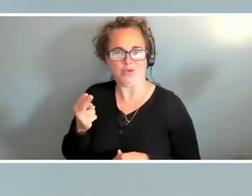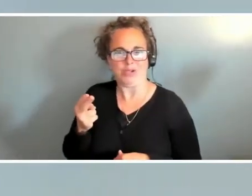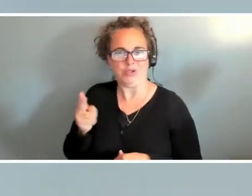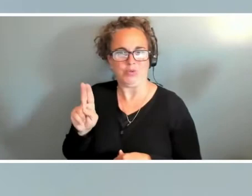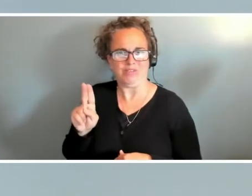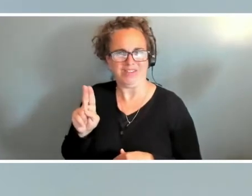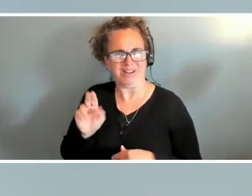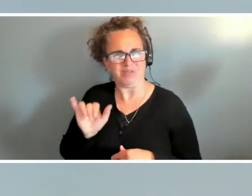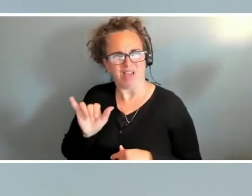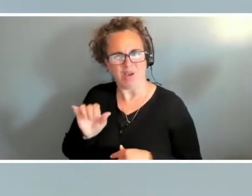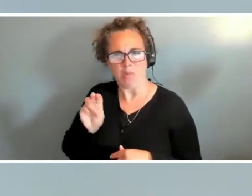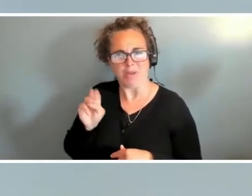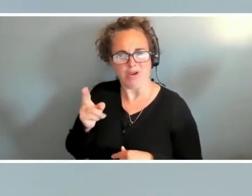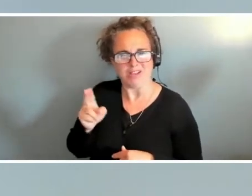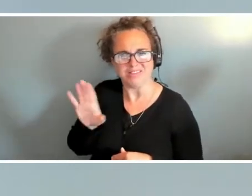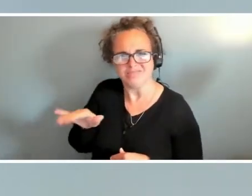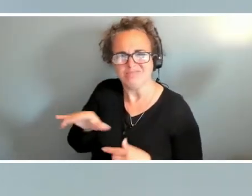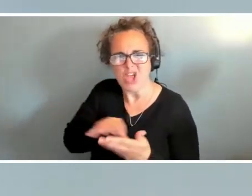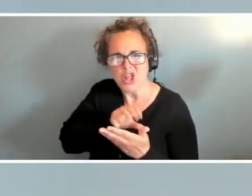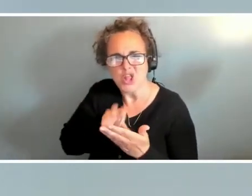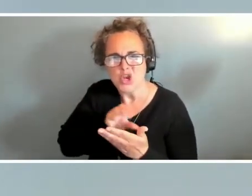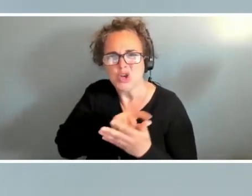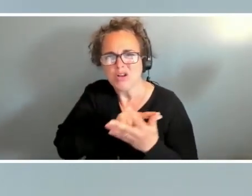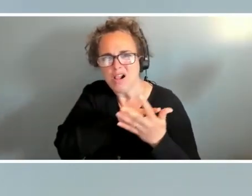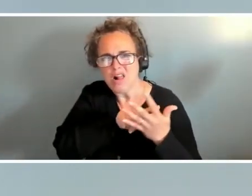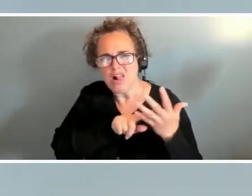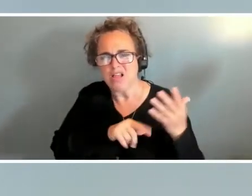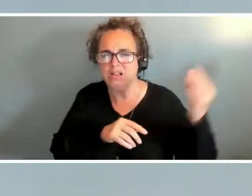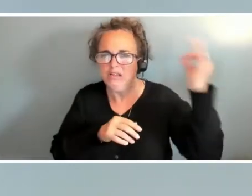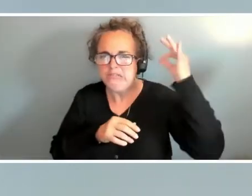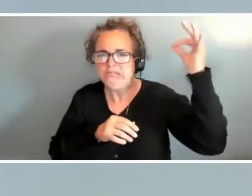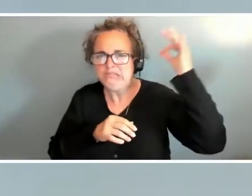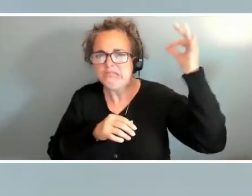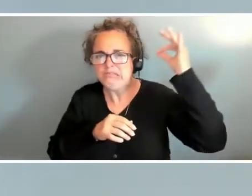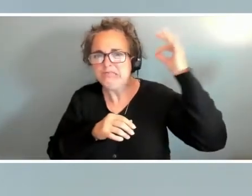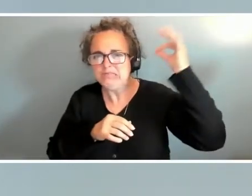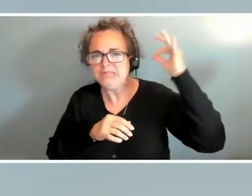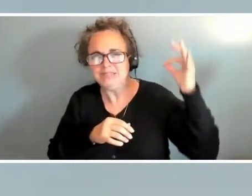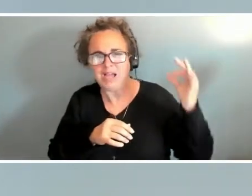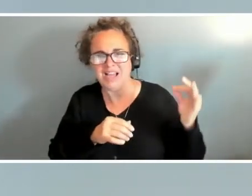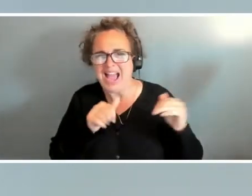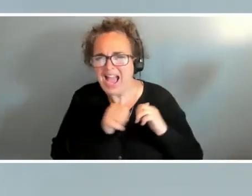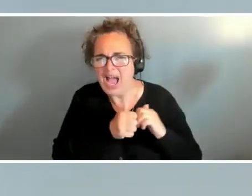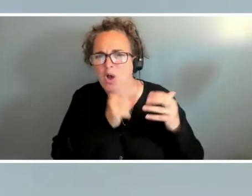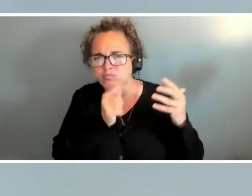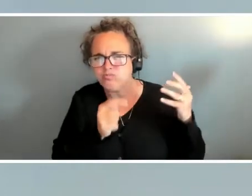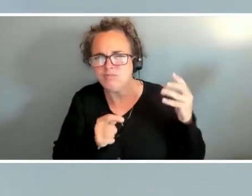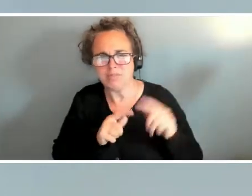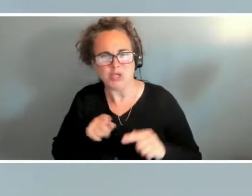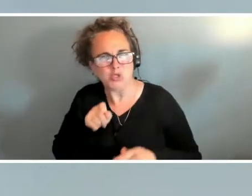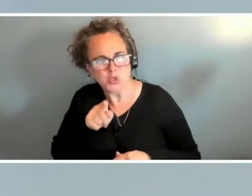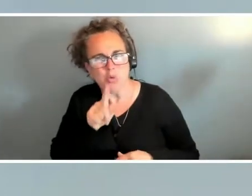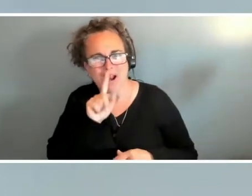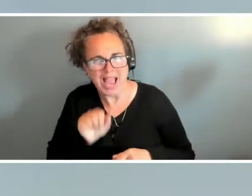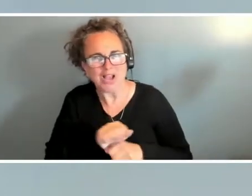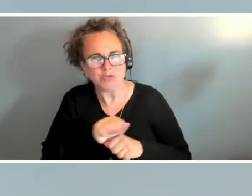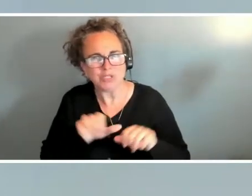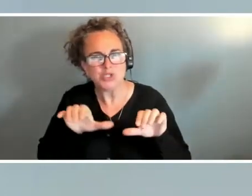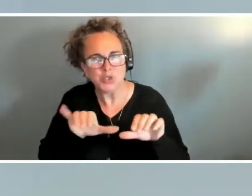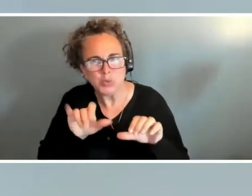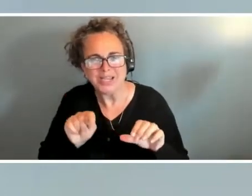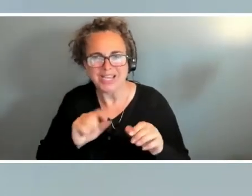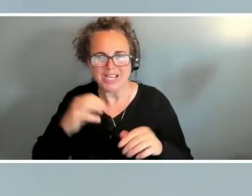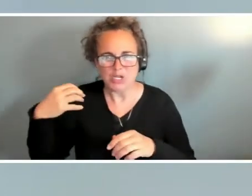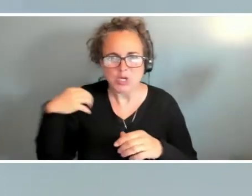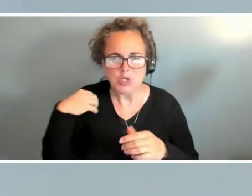lot about how to do this. They talked at me about how to do this stuff, but you guys are actually doing it and you're coaching